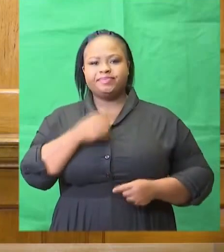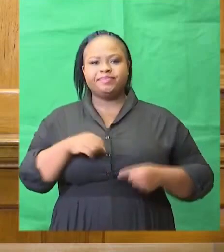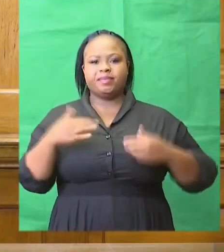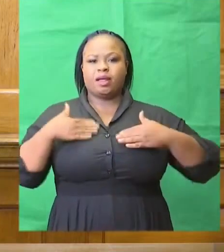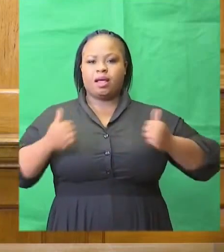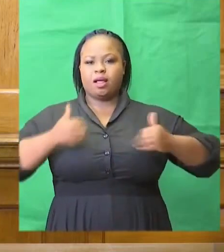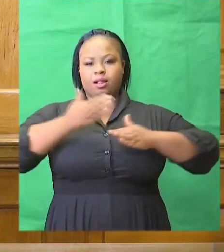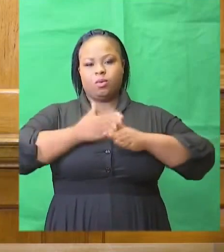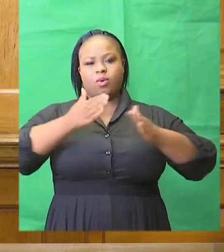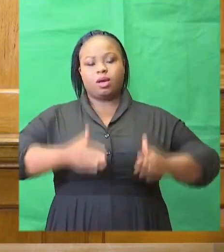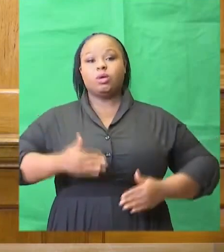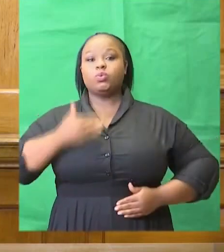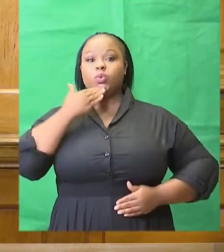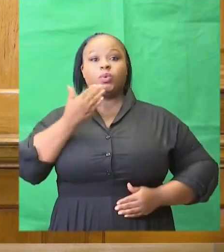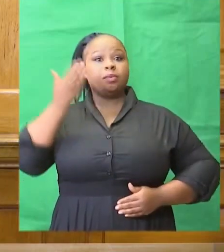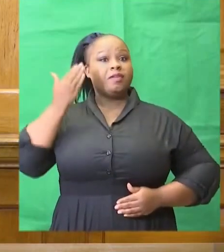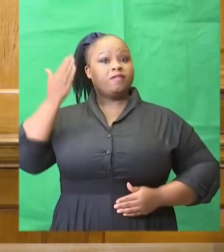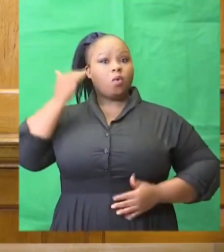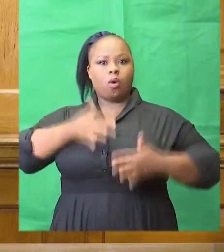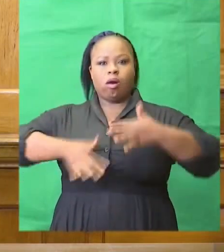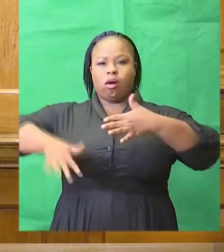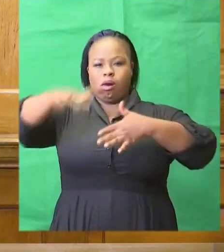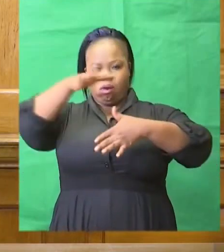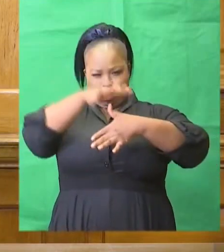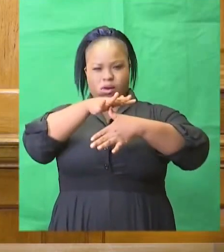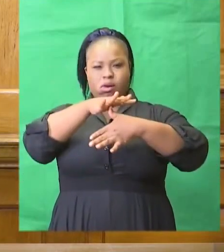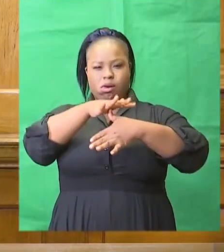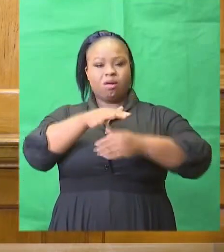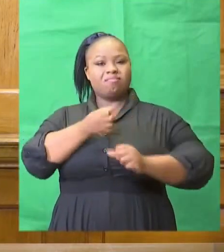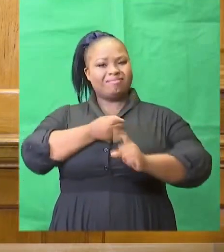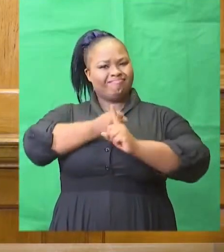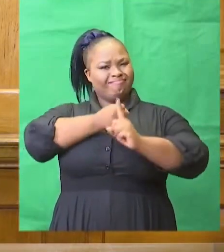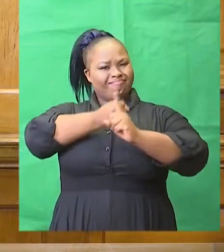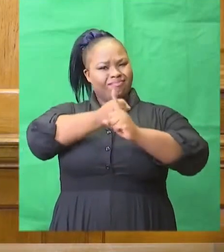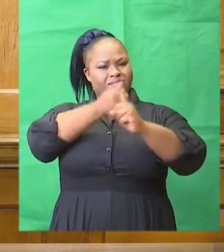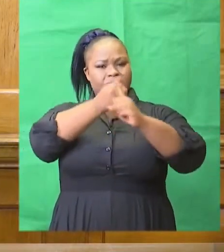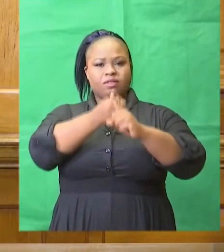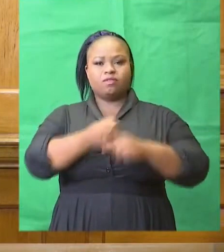who have been at the forefront of the fight against the pandemic